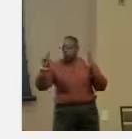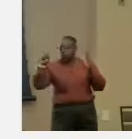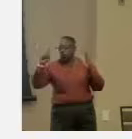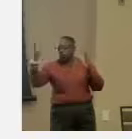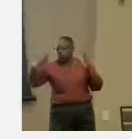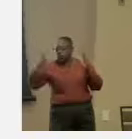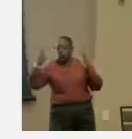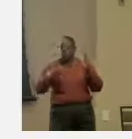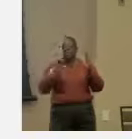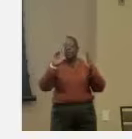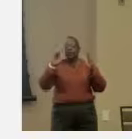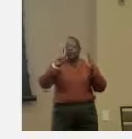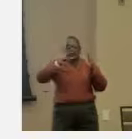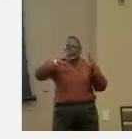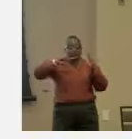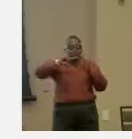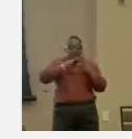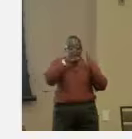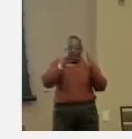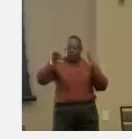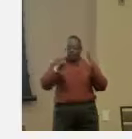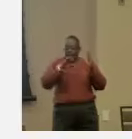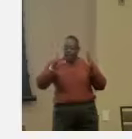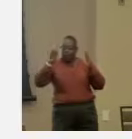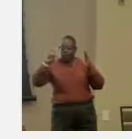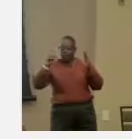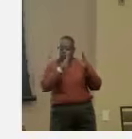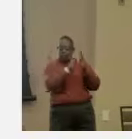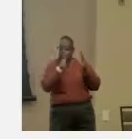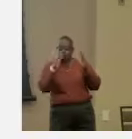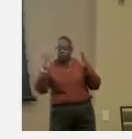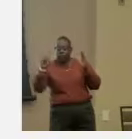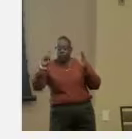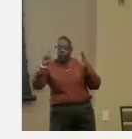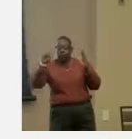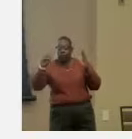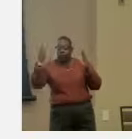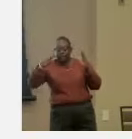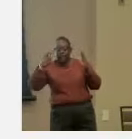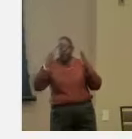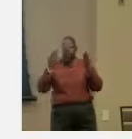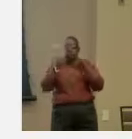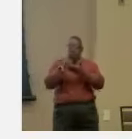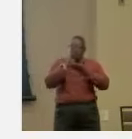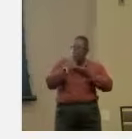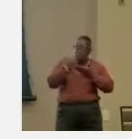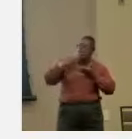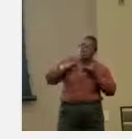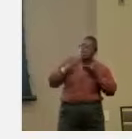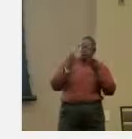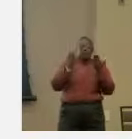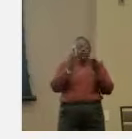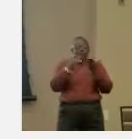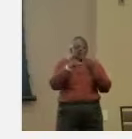EC4D, that means you've had active lupus in the last 120 days, which is often very useful. And